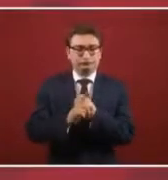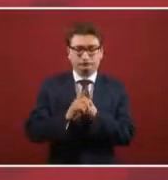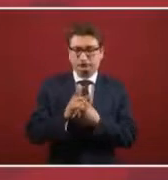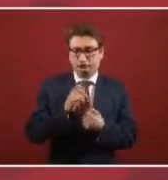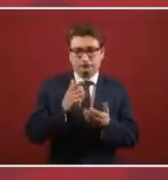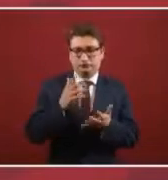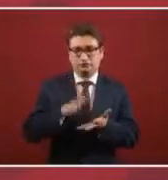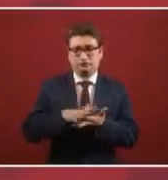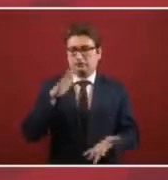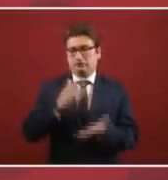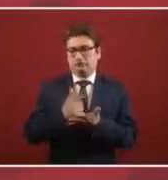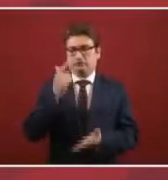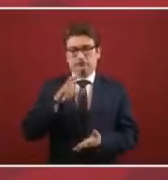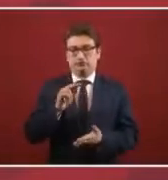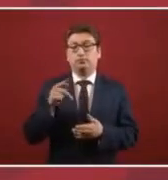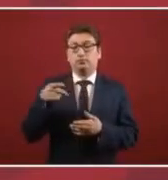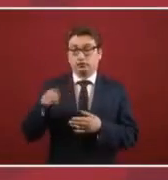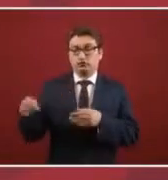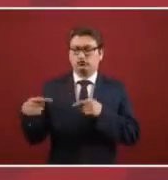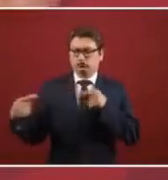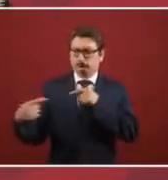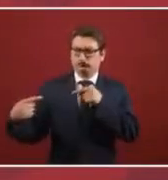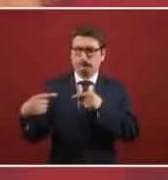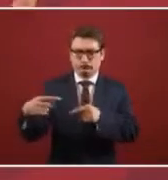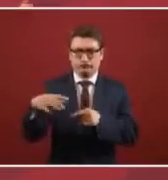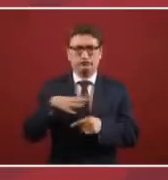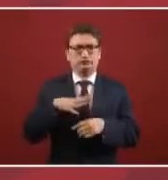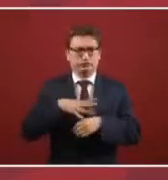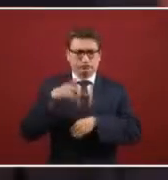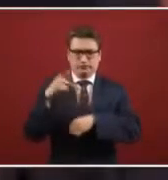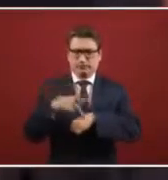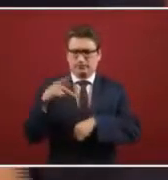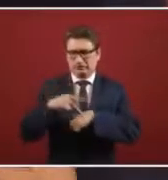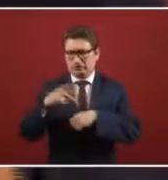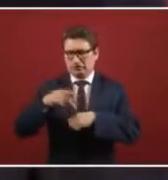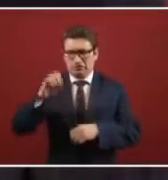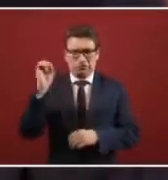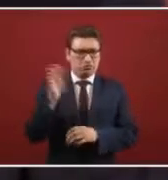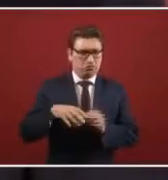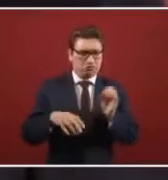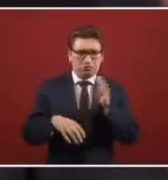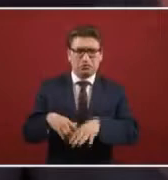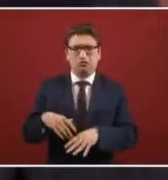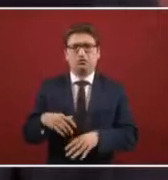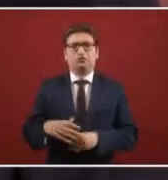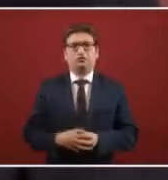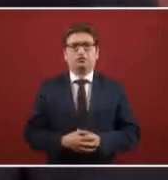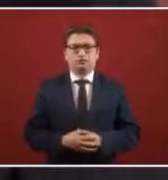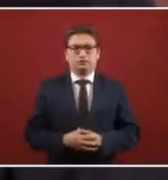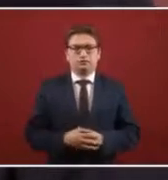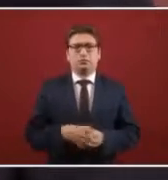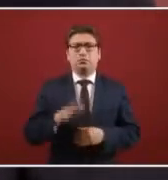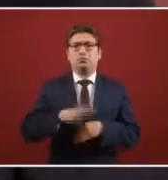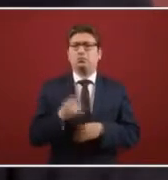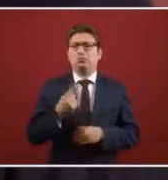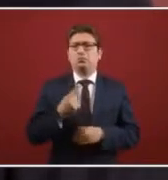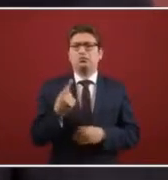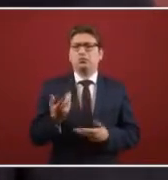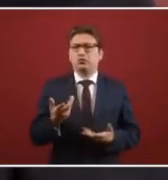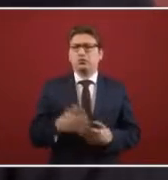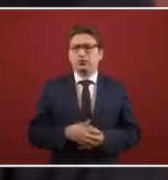hubo enfrentamiento. There, Piedras, There was Porque fortunately